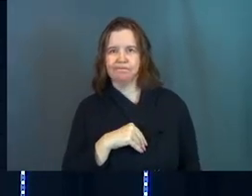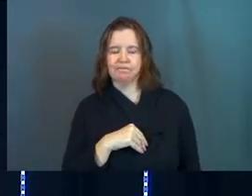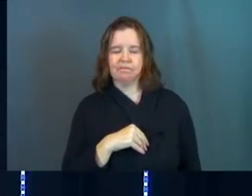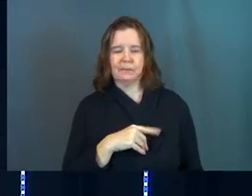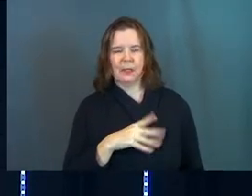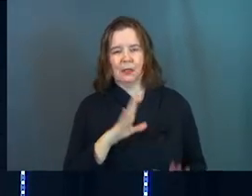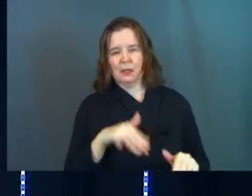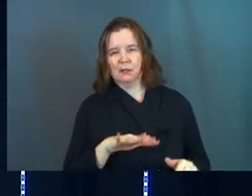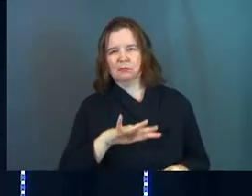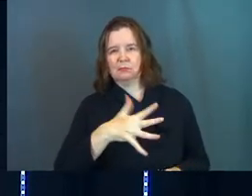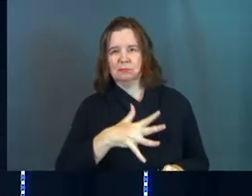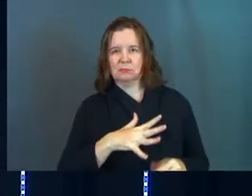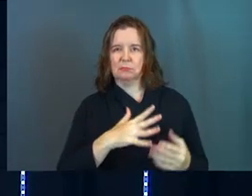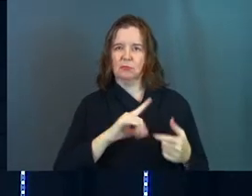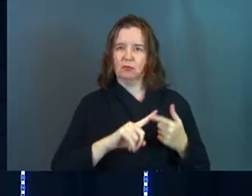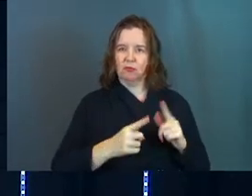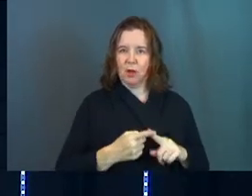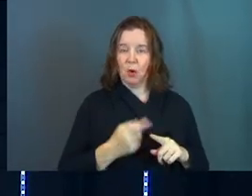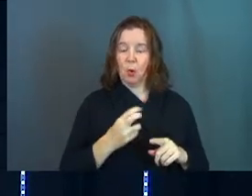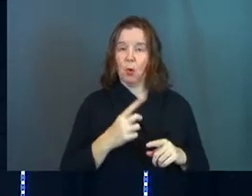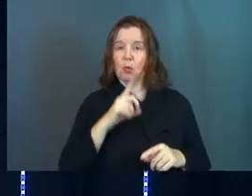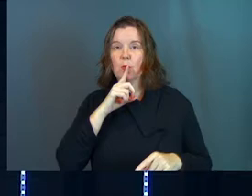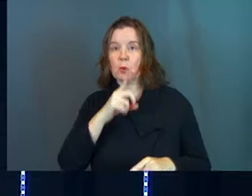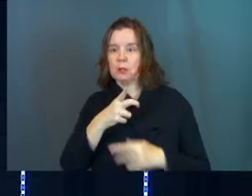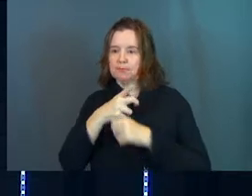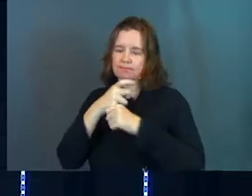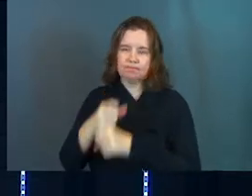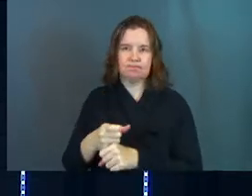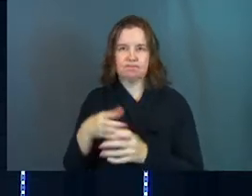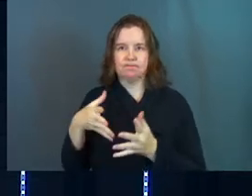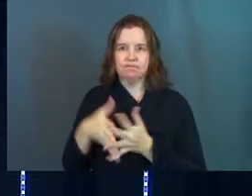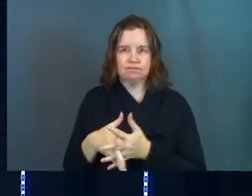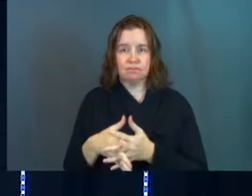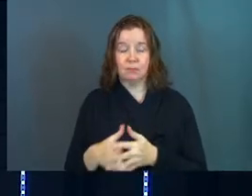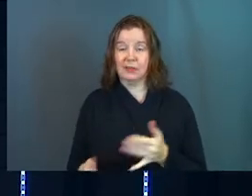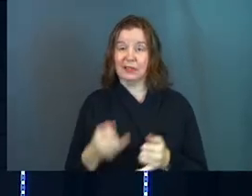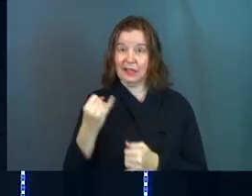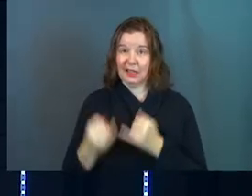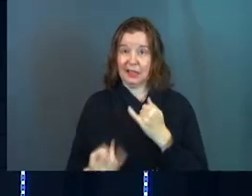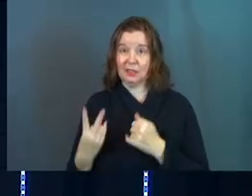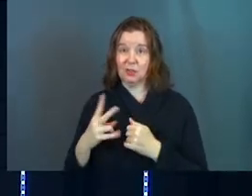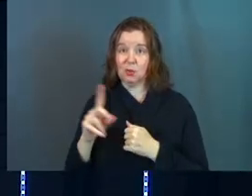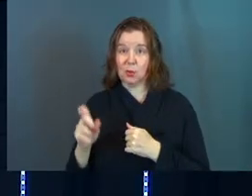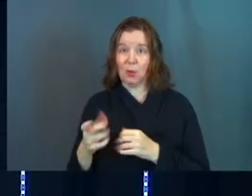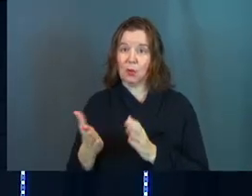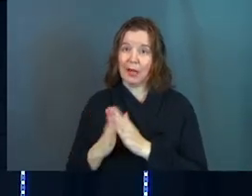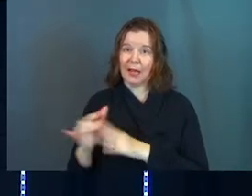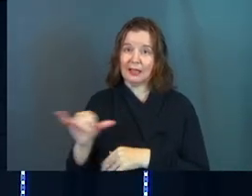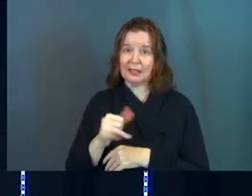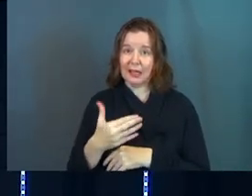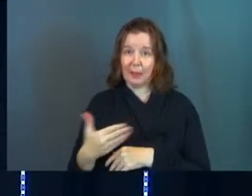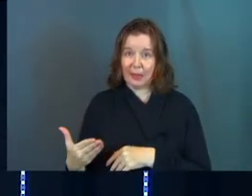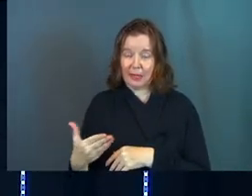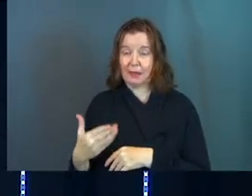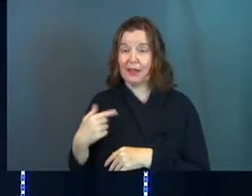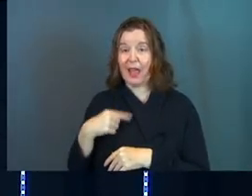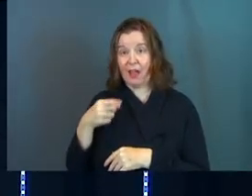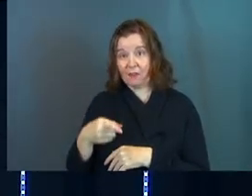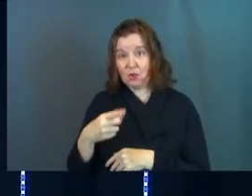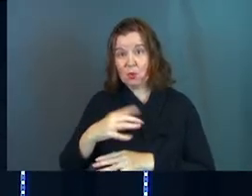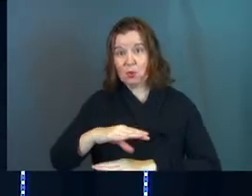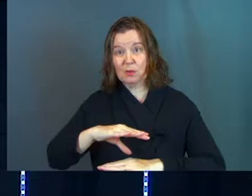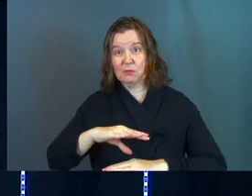counterfeit community? Or do we have the real thing? For these last two questions, we're going to ask the same exact question. Have